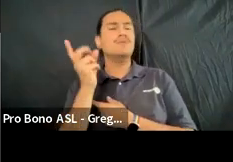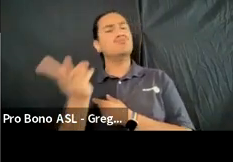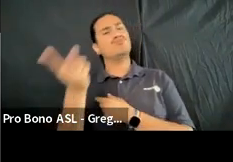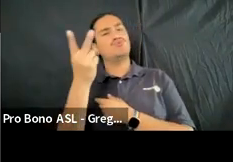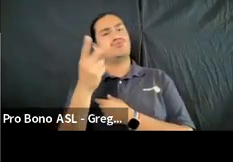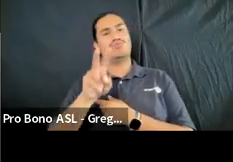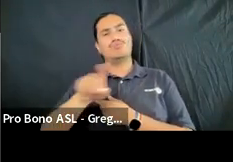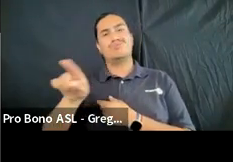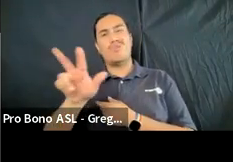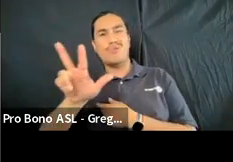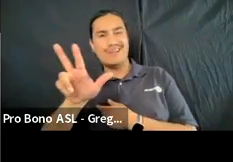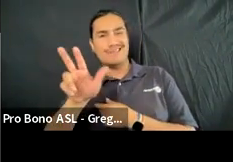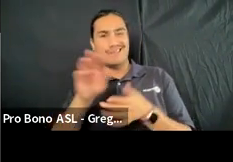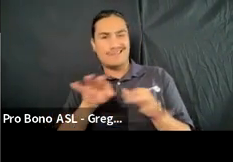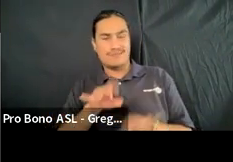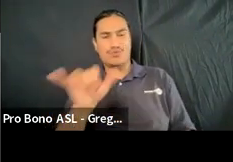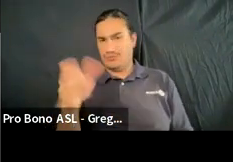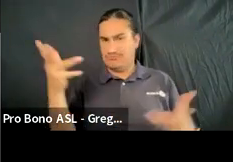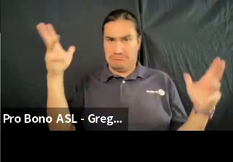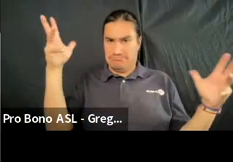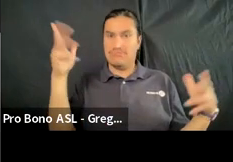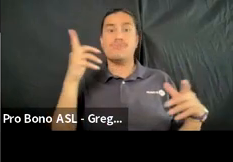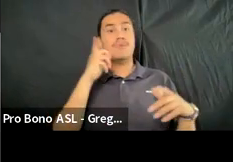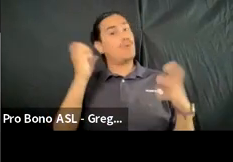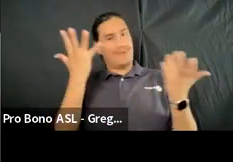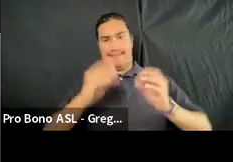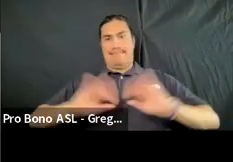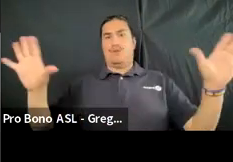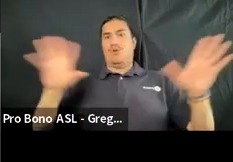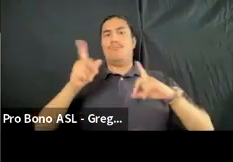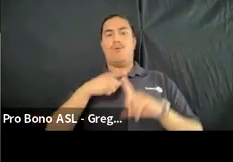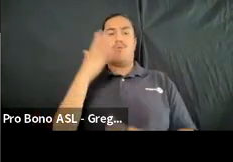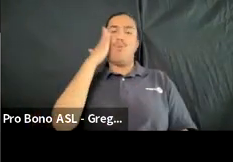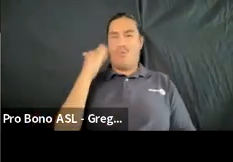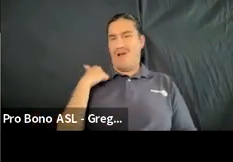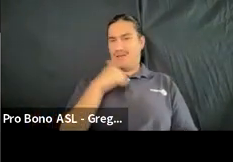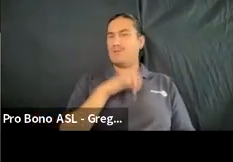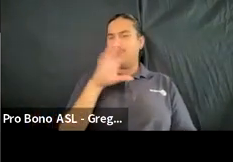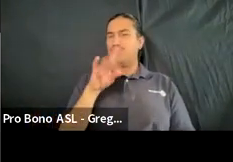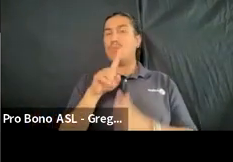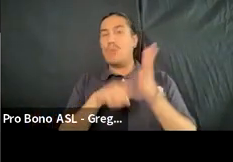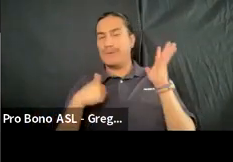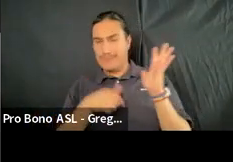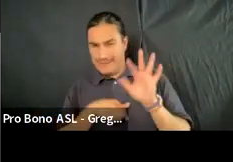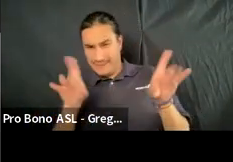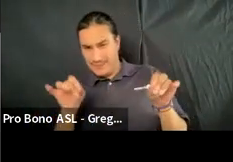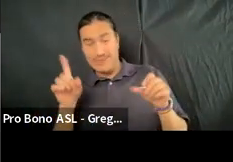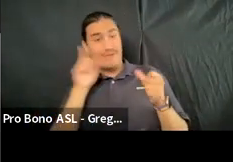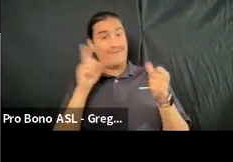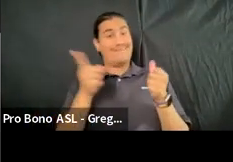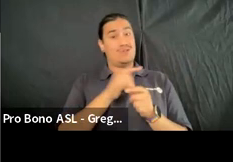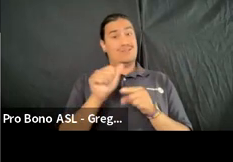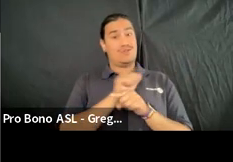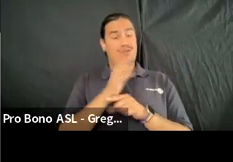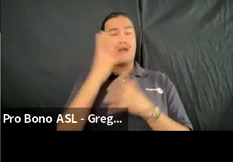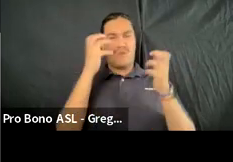really specific. We want to really distill why we do what we do. So for our first exercise, I want everybody on the Zoom